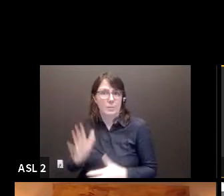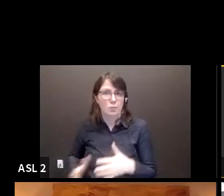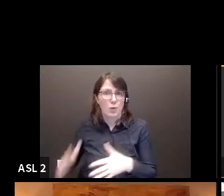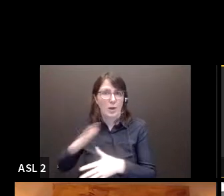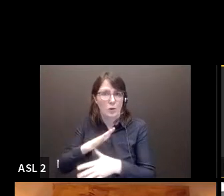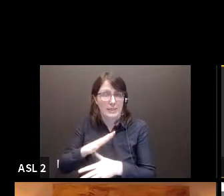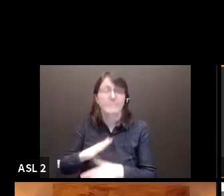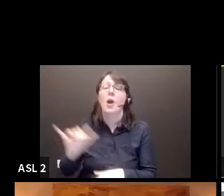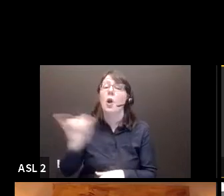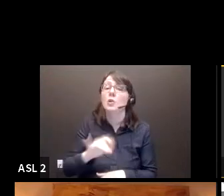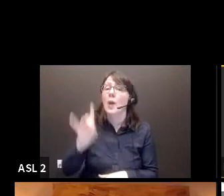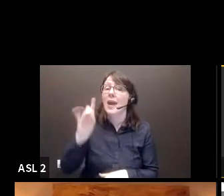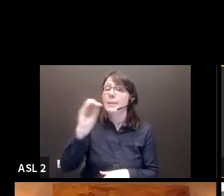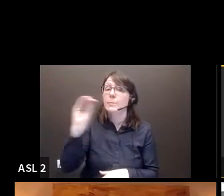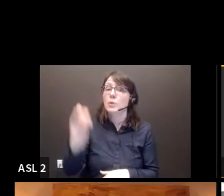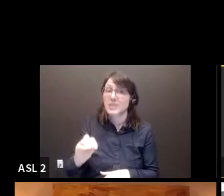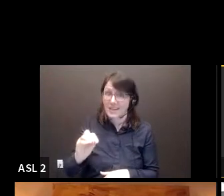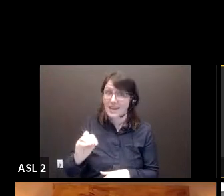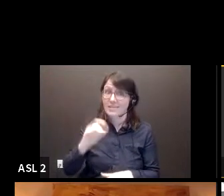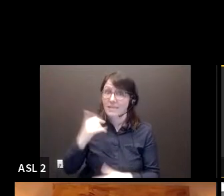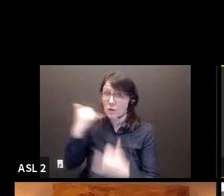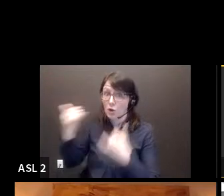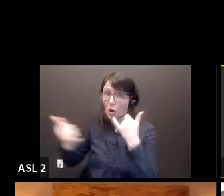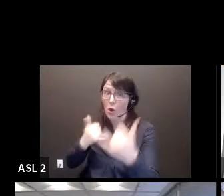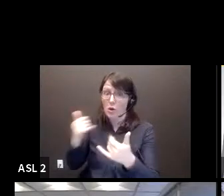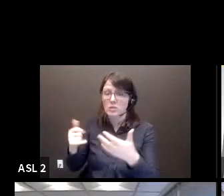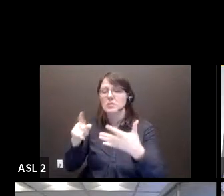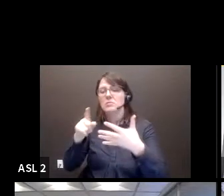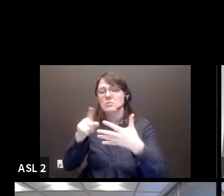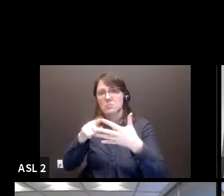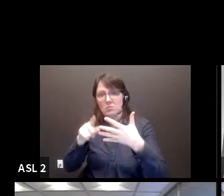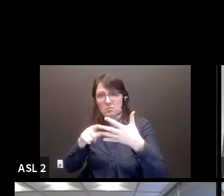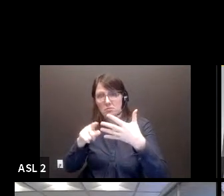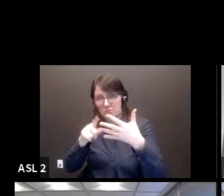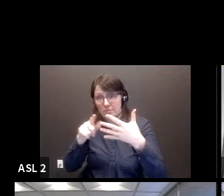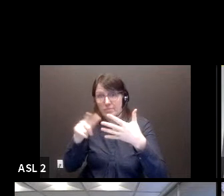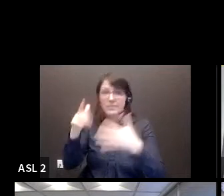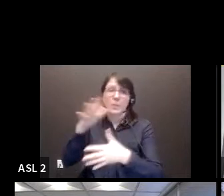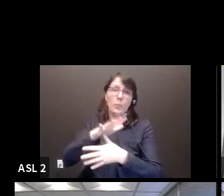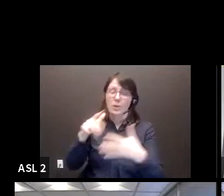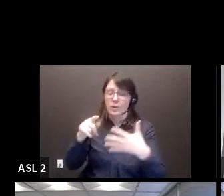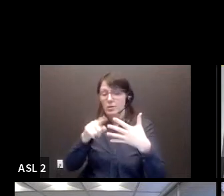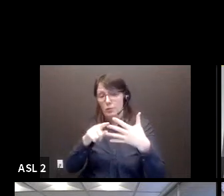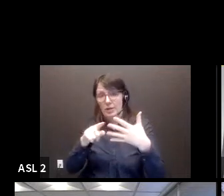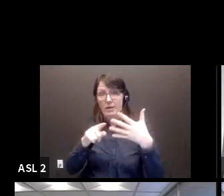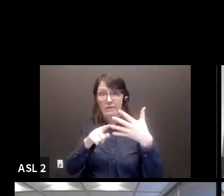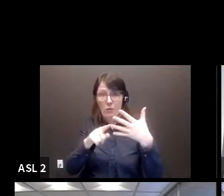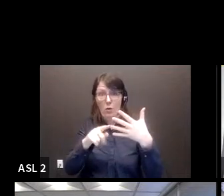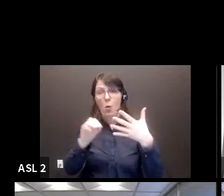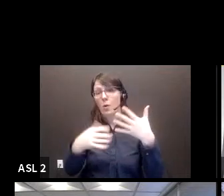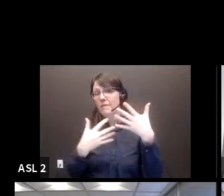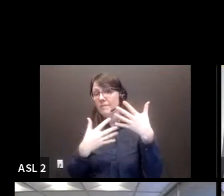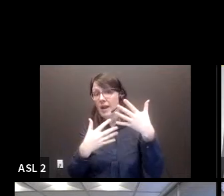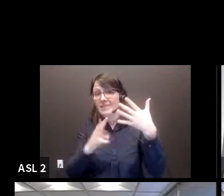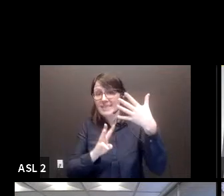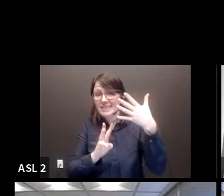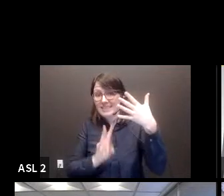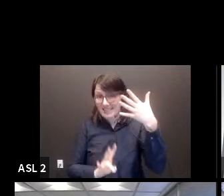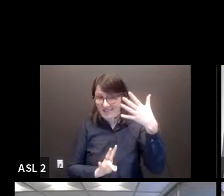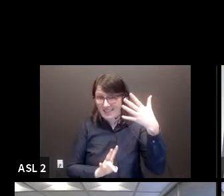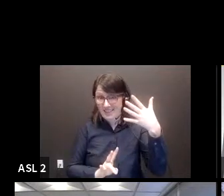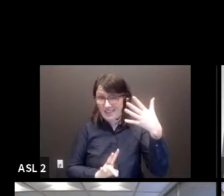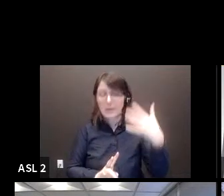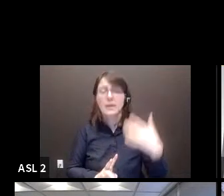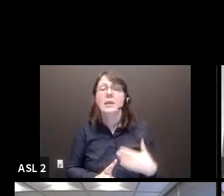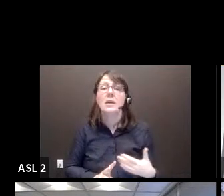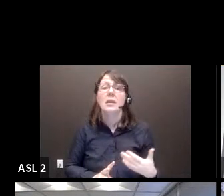listed as priority three and four and ten percent were listed as either five priority five six or seven wouldn't it make